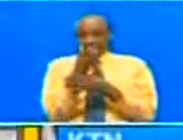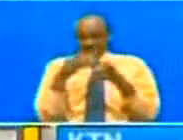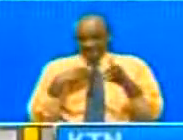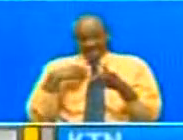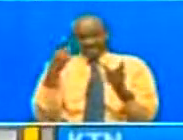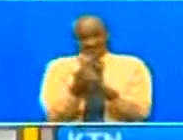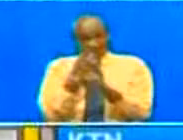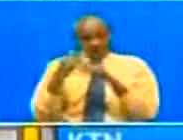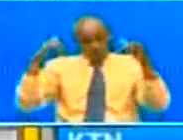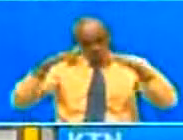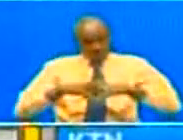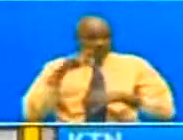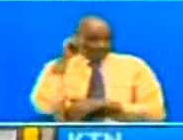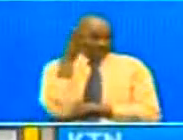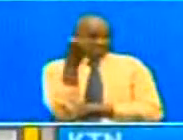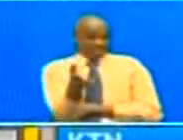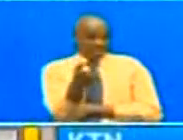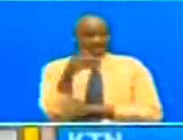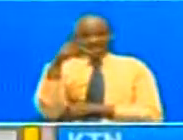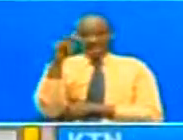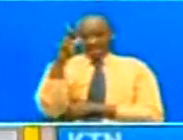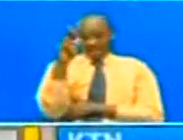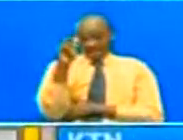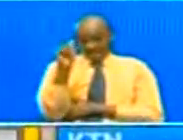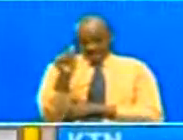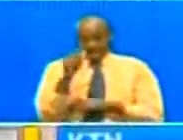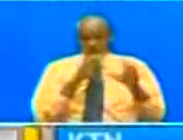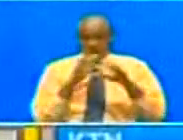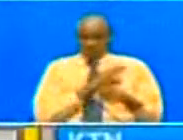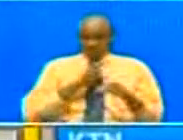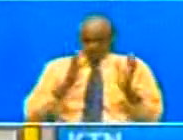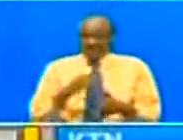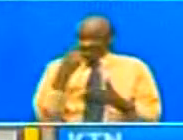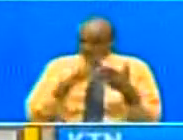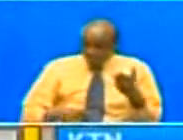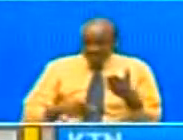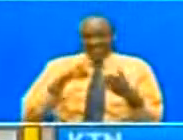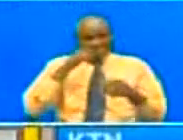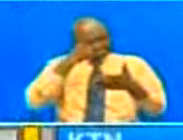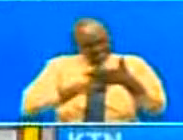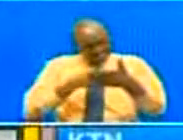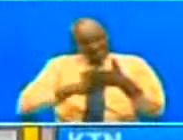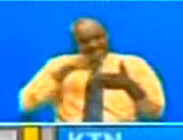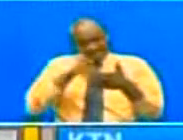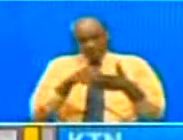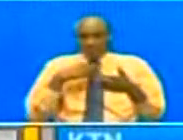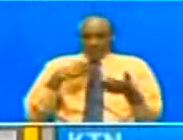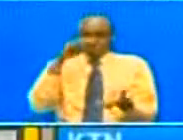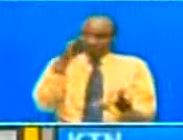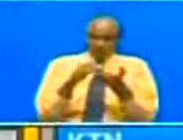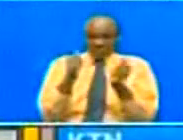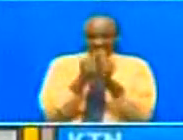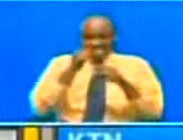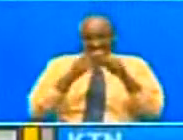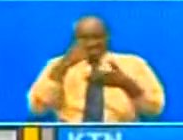High Commissioners Conference in Mombasa, KRA's Commissioner General John Jiraini says the effects of tax incentives such as the 10-year